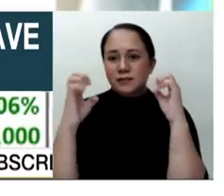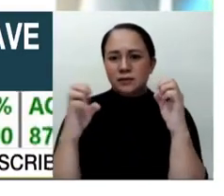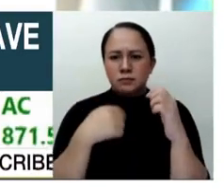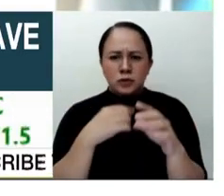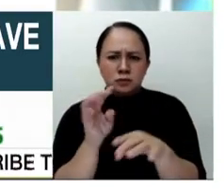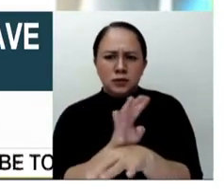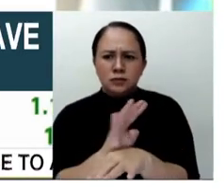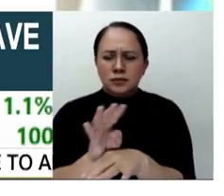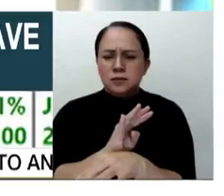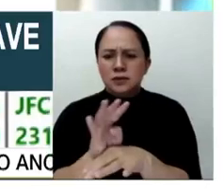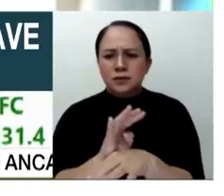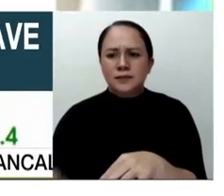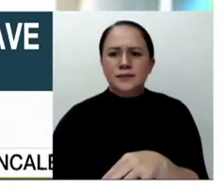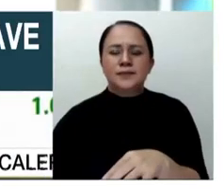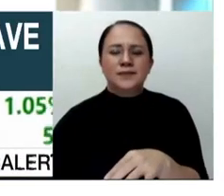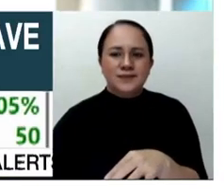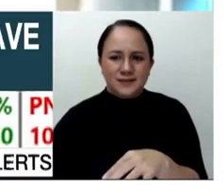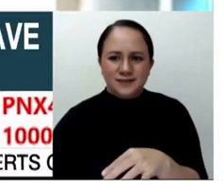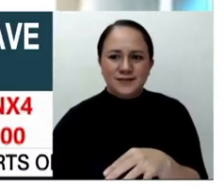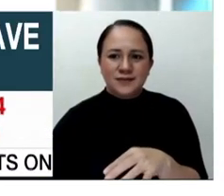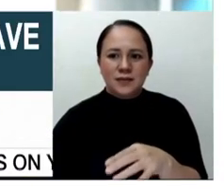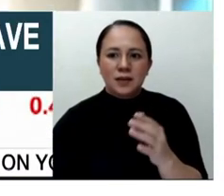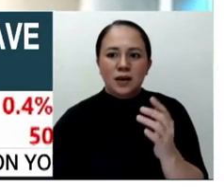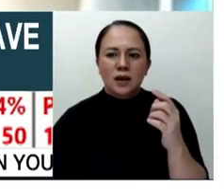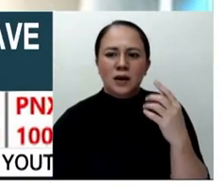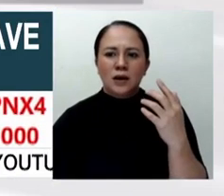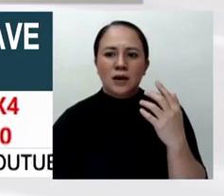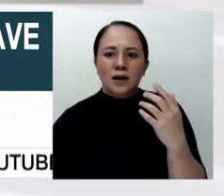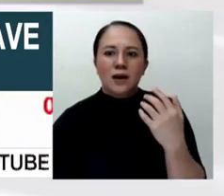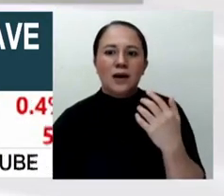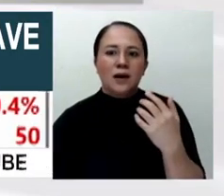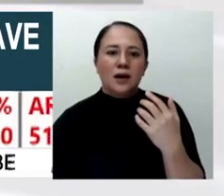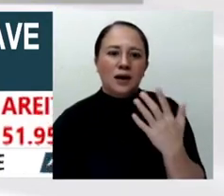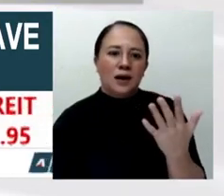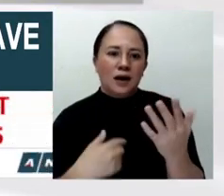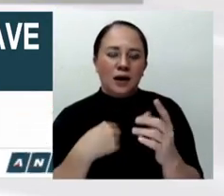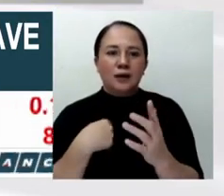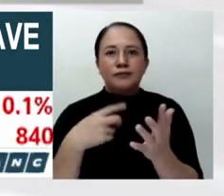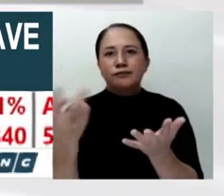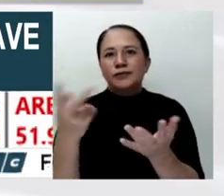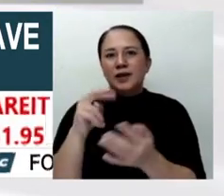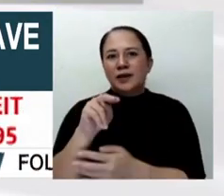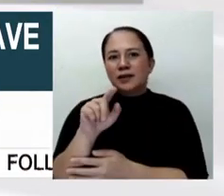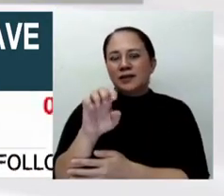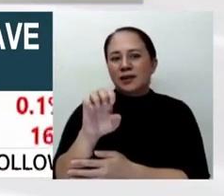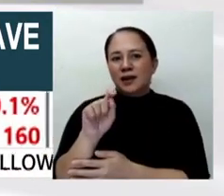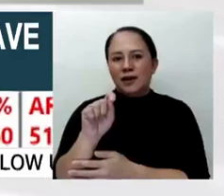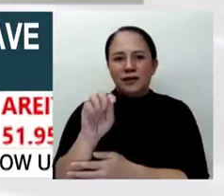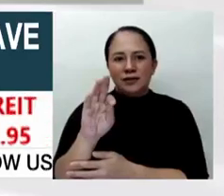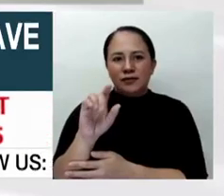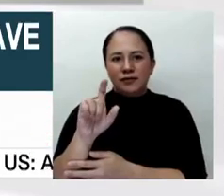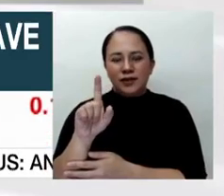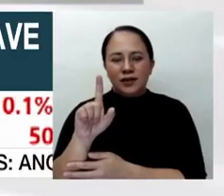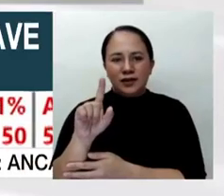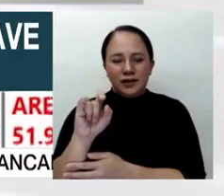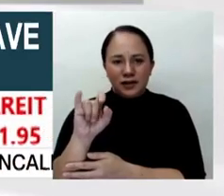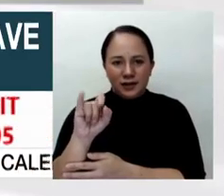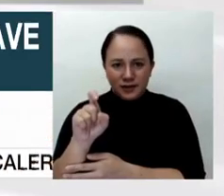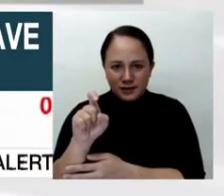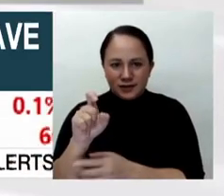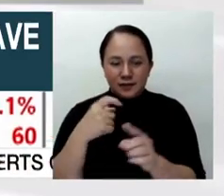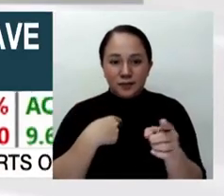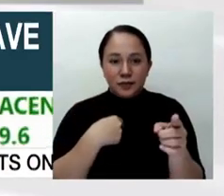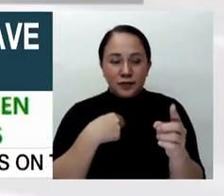well-being. Senator, it took a Netflix movie to change your stand about the death penalty law, that many